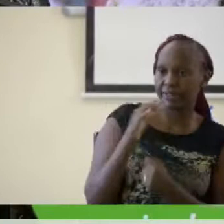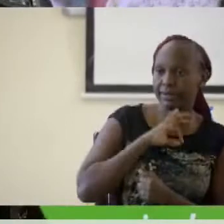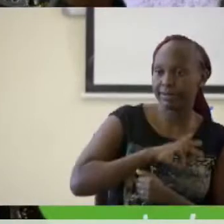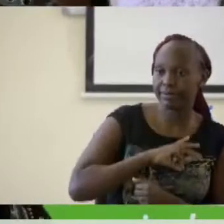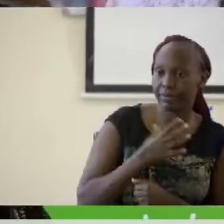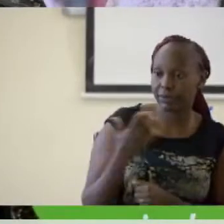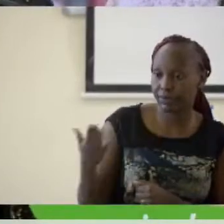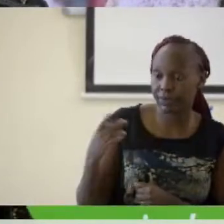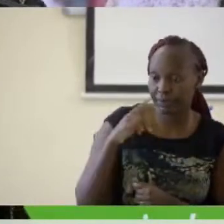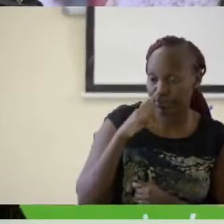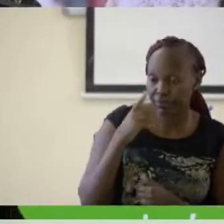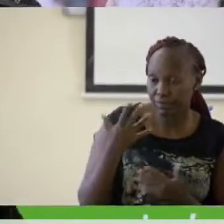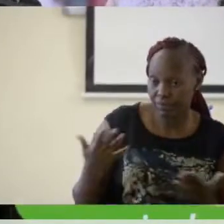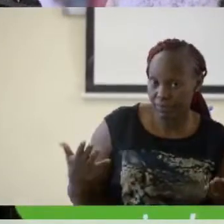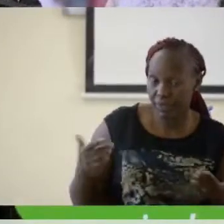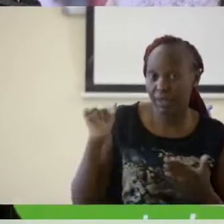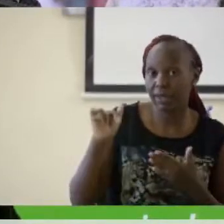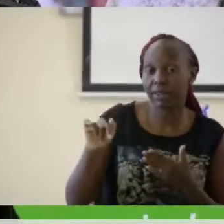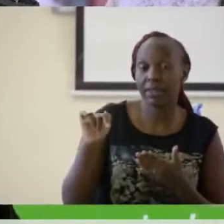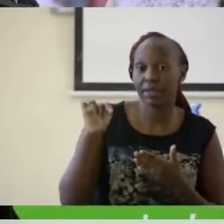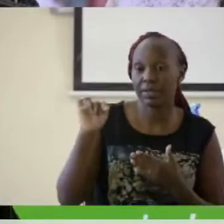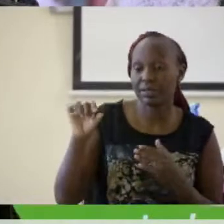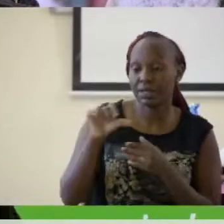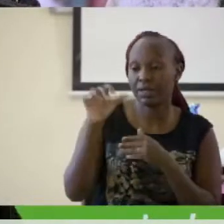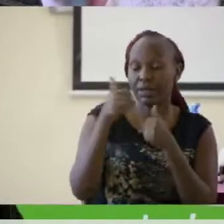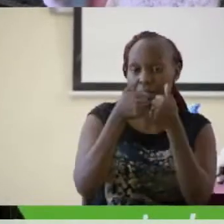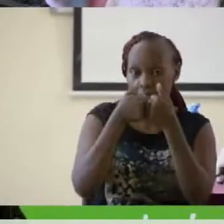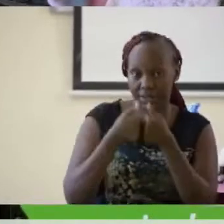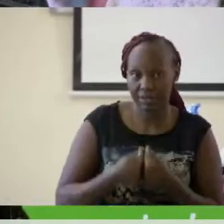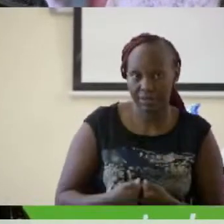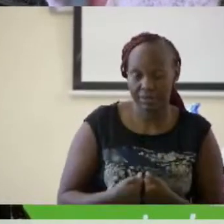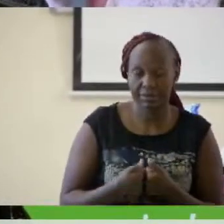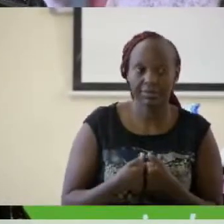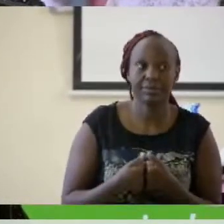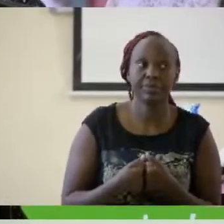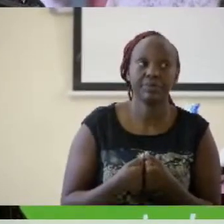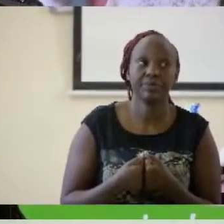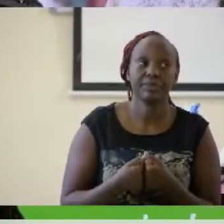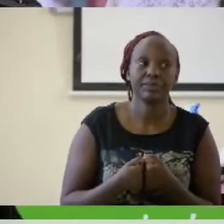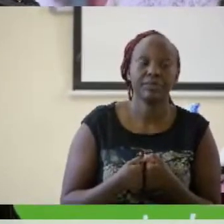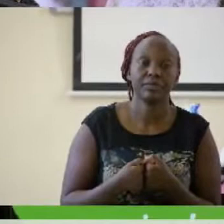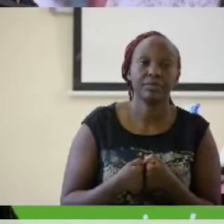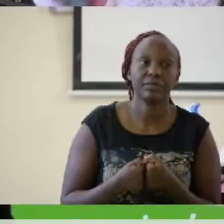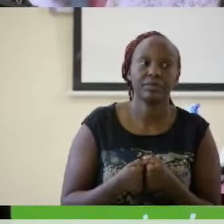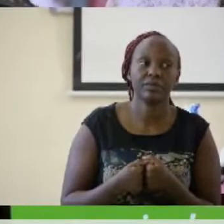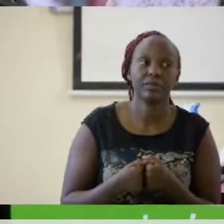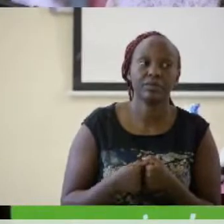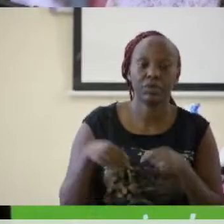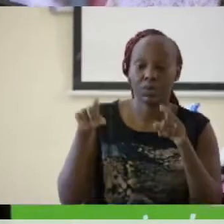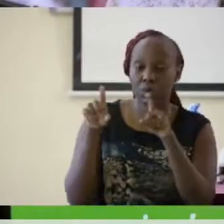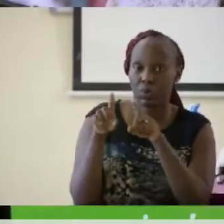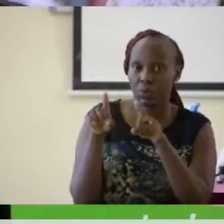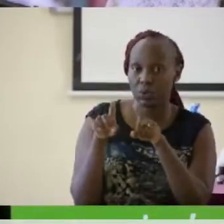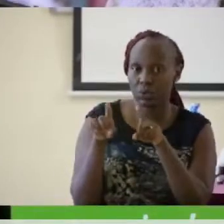remunerated, again, that will be a challenge. And then in terms of